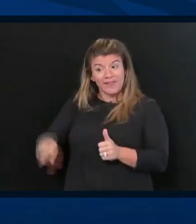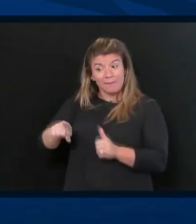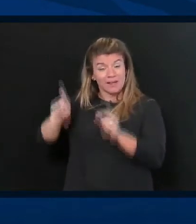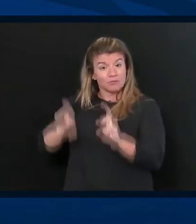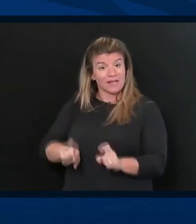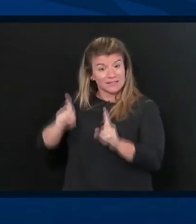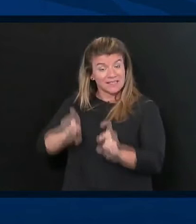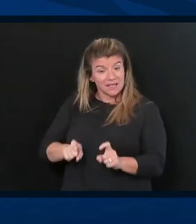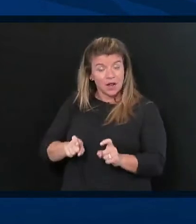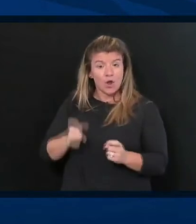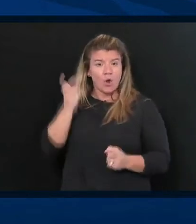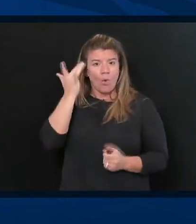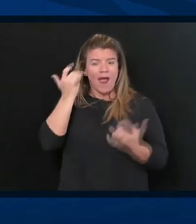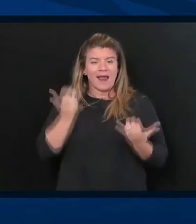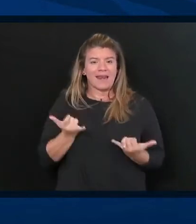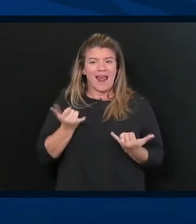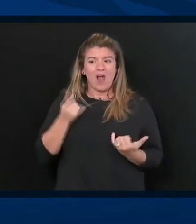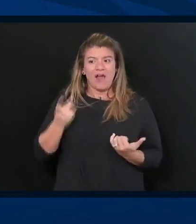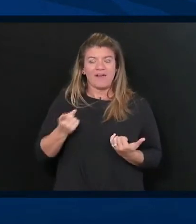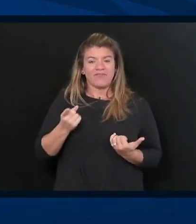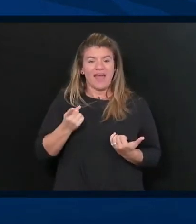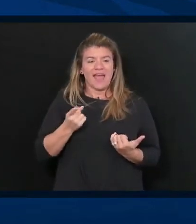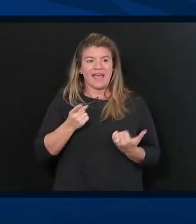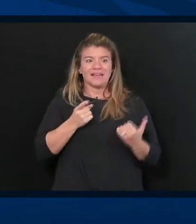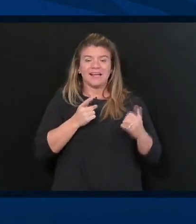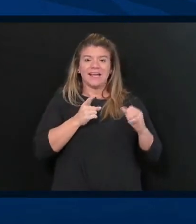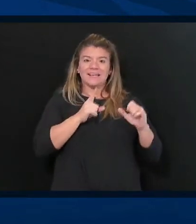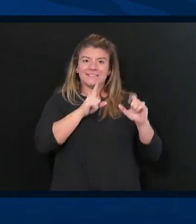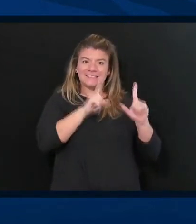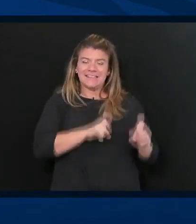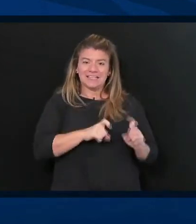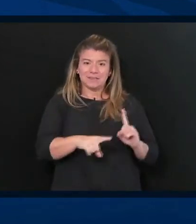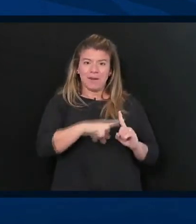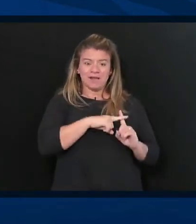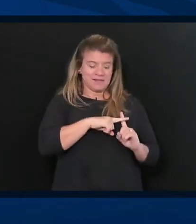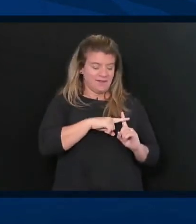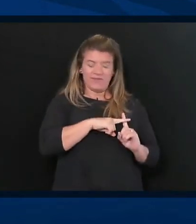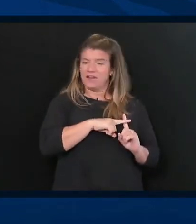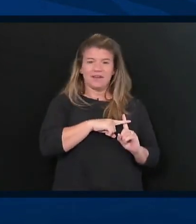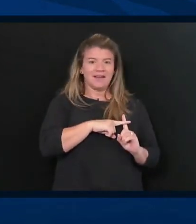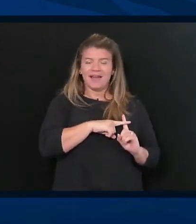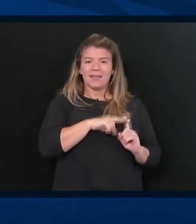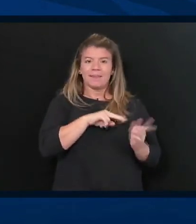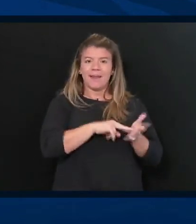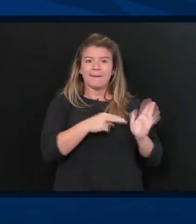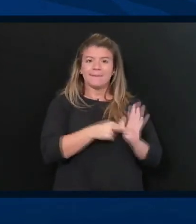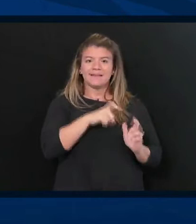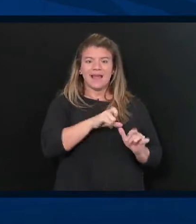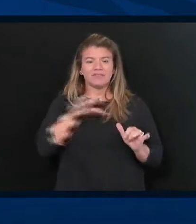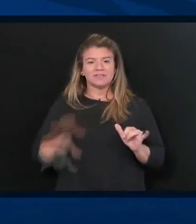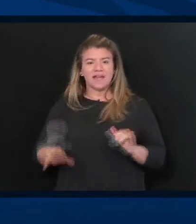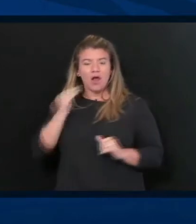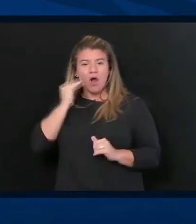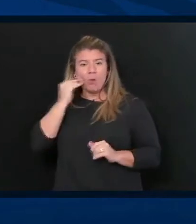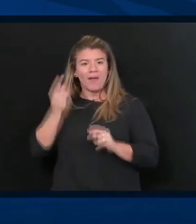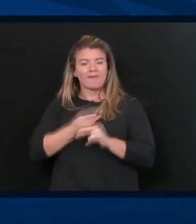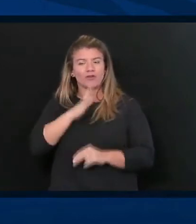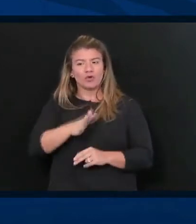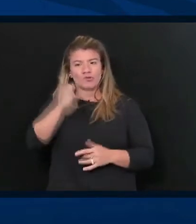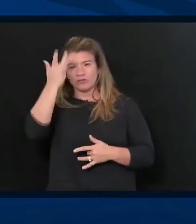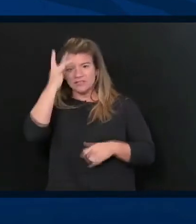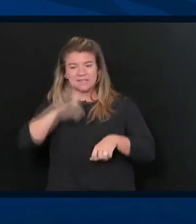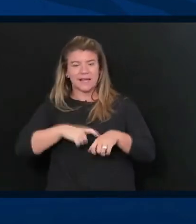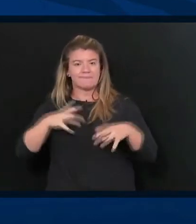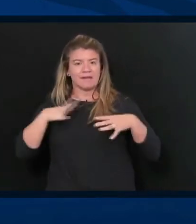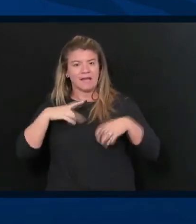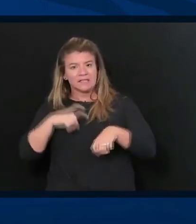now, if they test positive, say for Charleston Area Medical Center, they then have to use their personal time, their vacation time, and their sick time. And if that